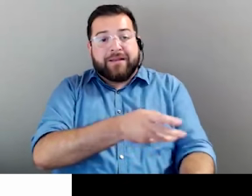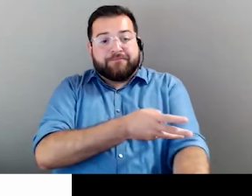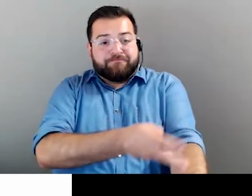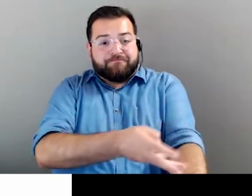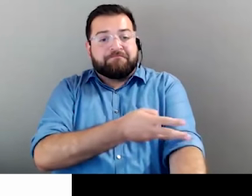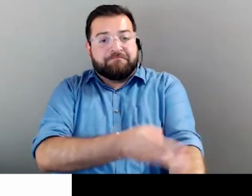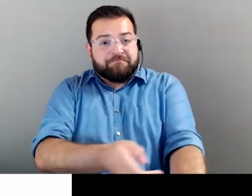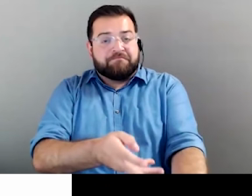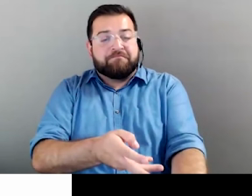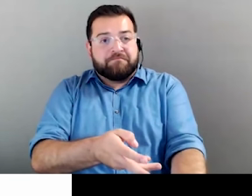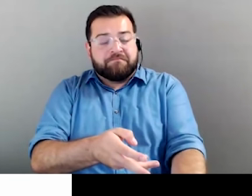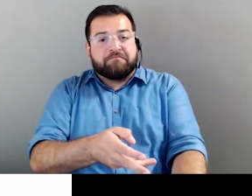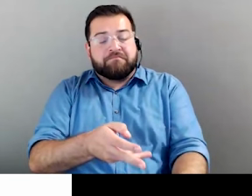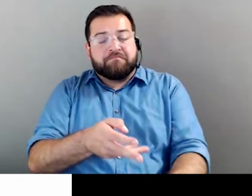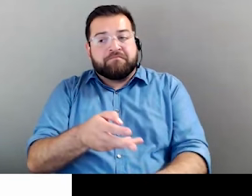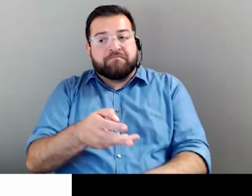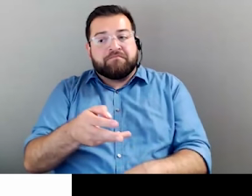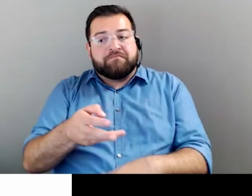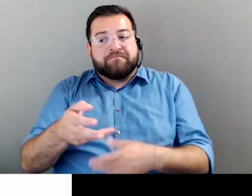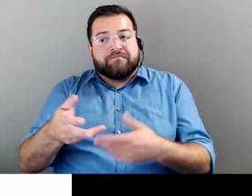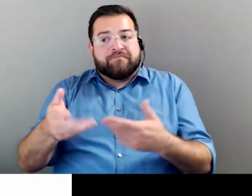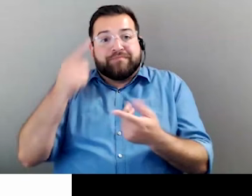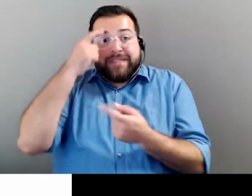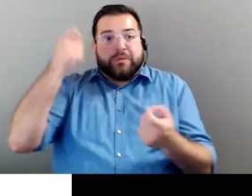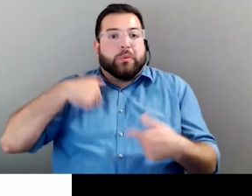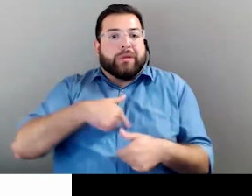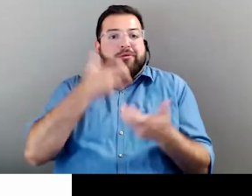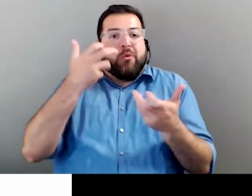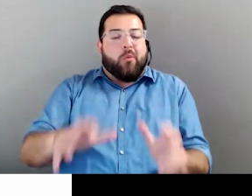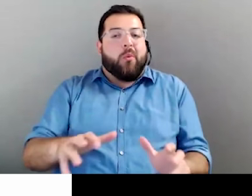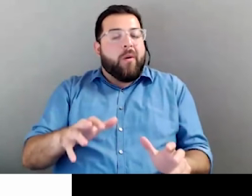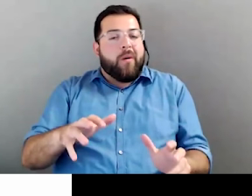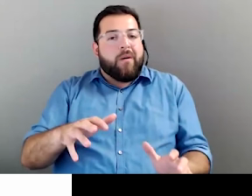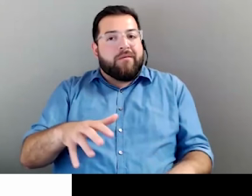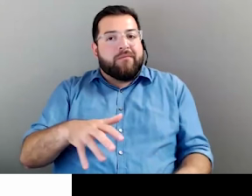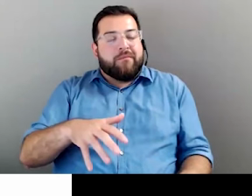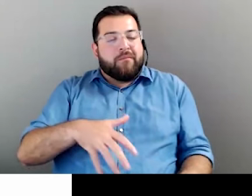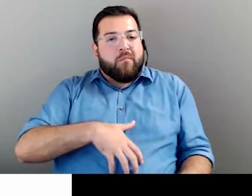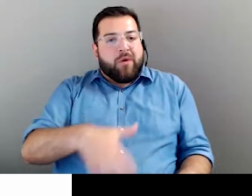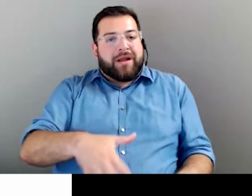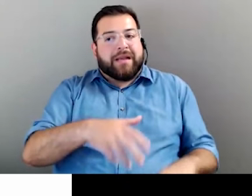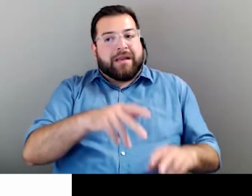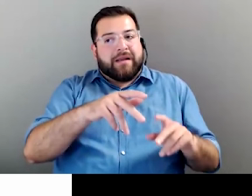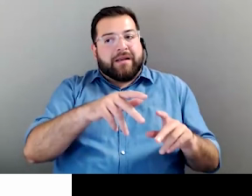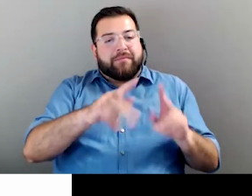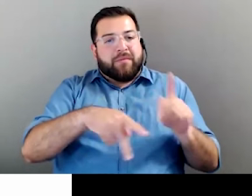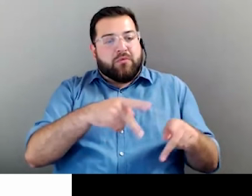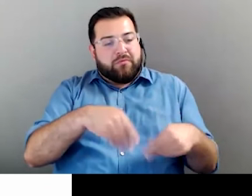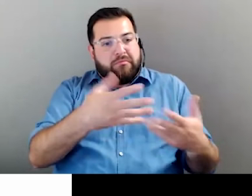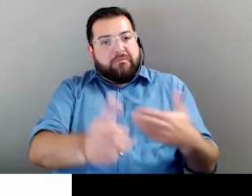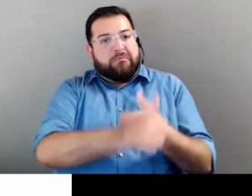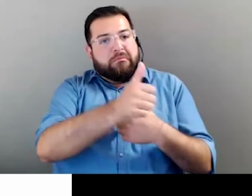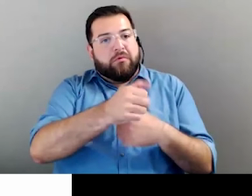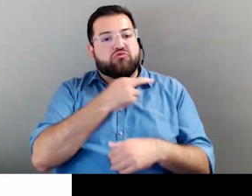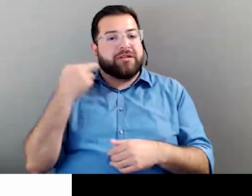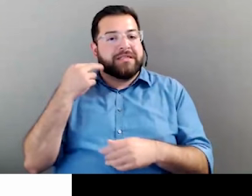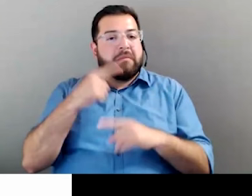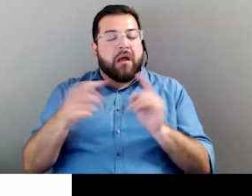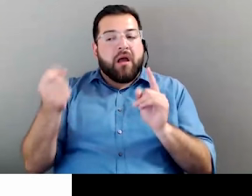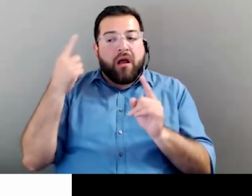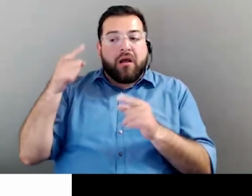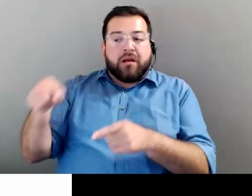because we don't want to put them at risk Yeah. physically, but in one of your earlier slides, it said that you